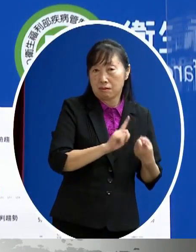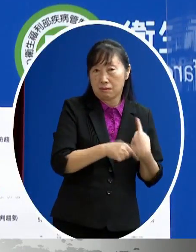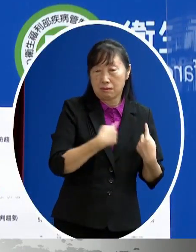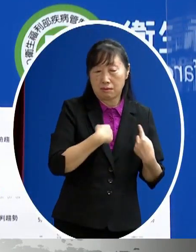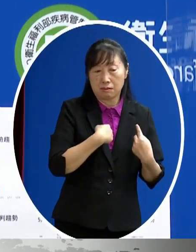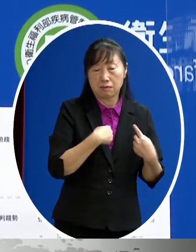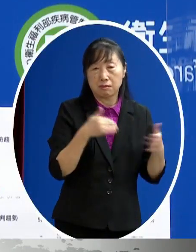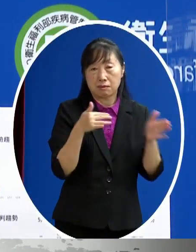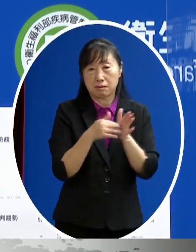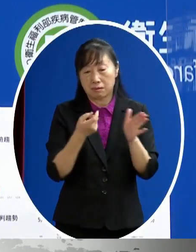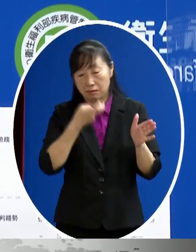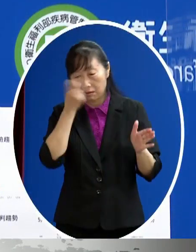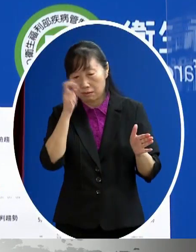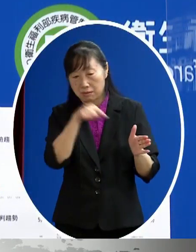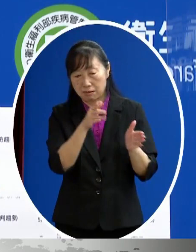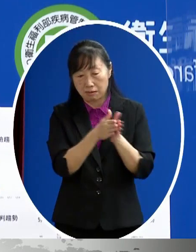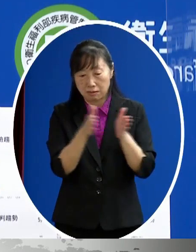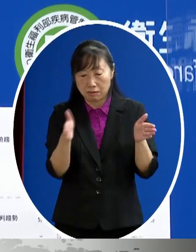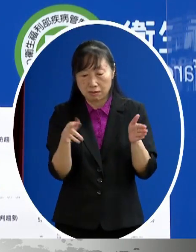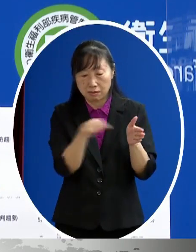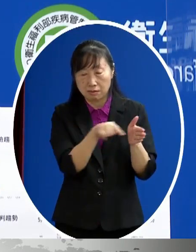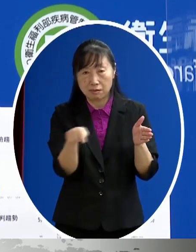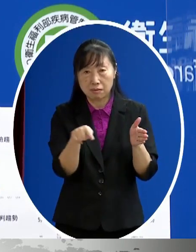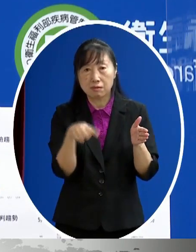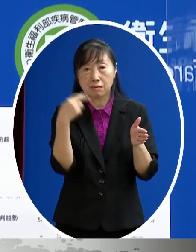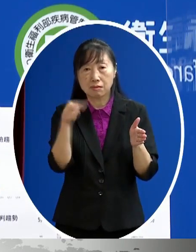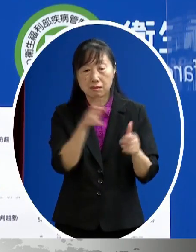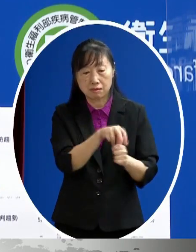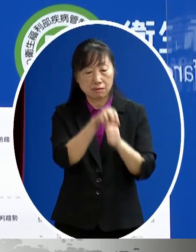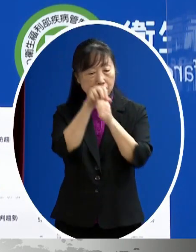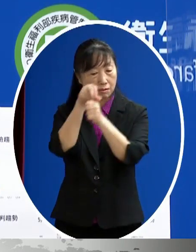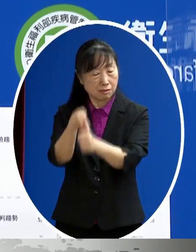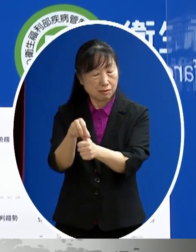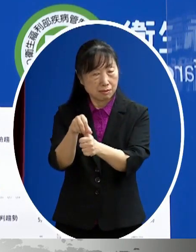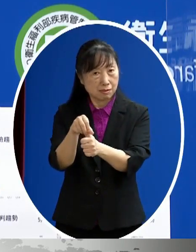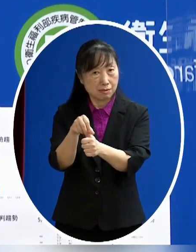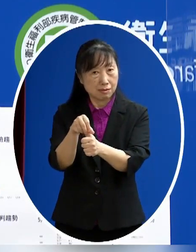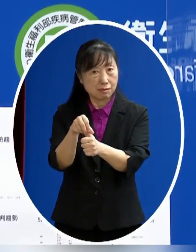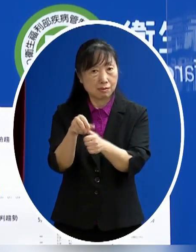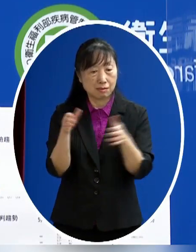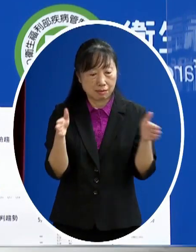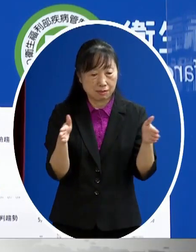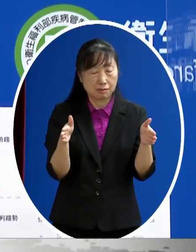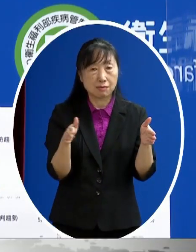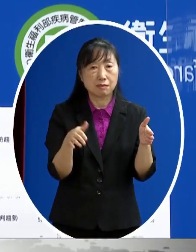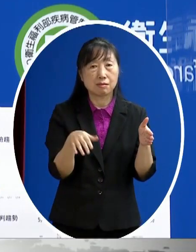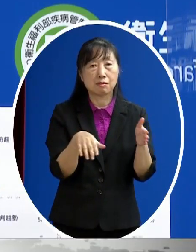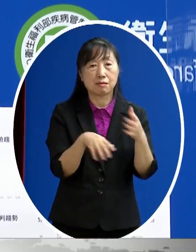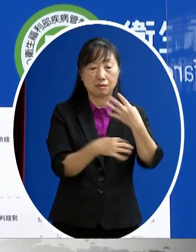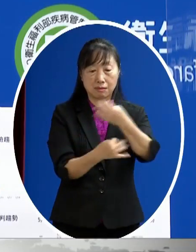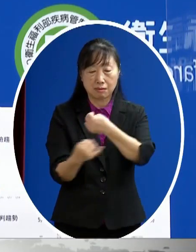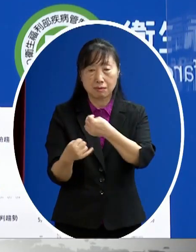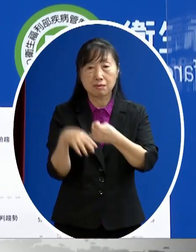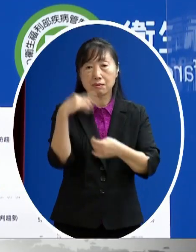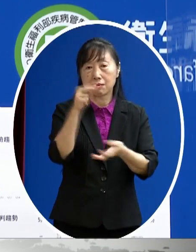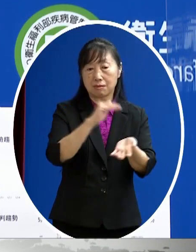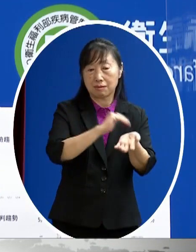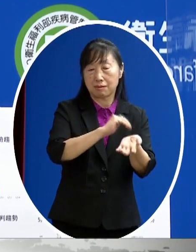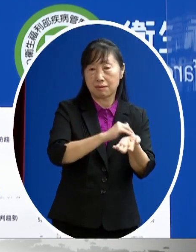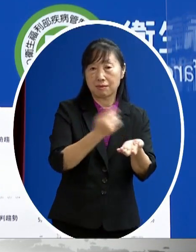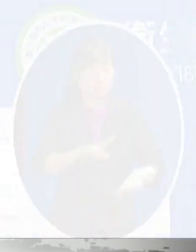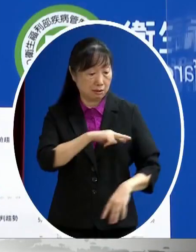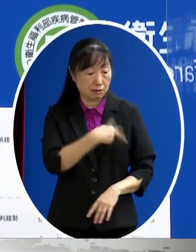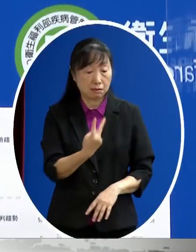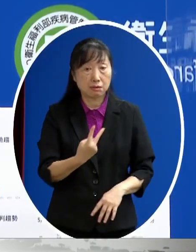the disease after the onset of symptoms, and how soon we can isolate the case after the detection of the disease. Another key factor is our